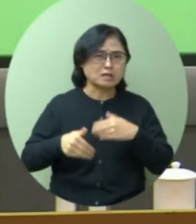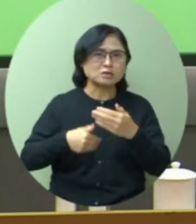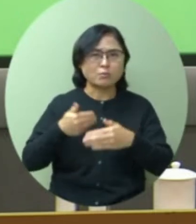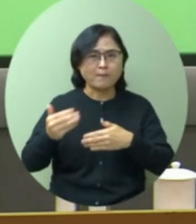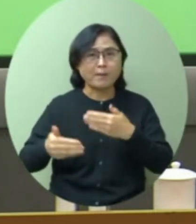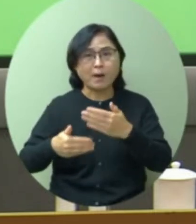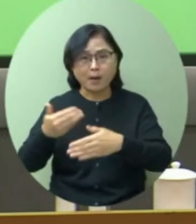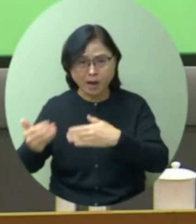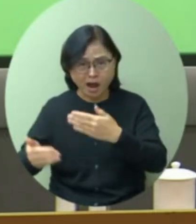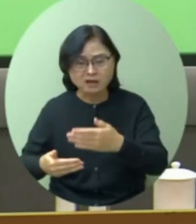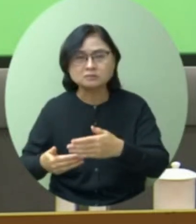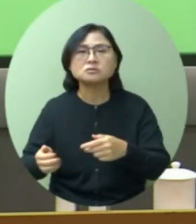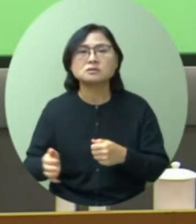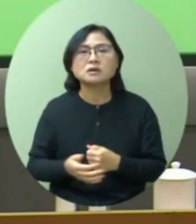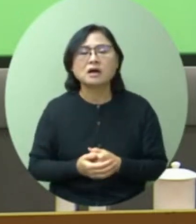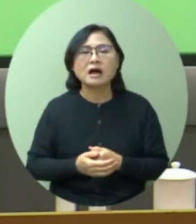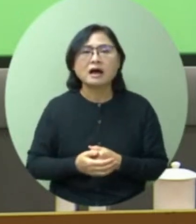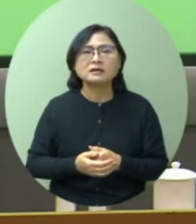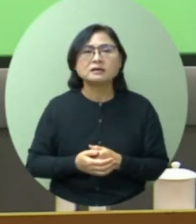affected.